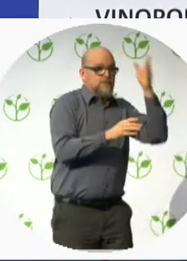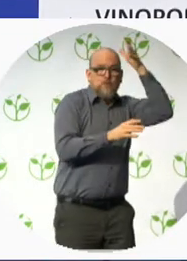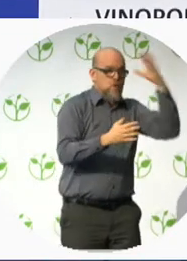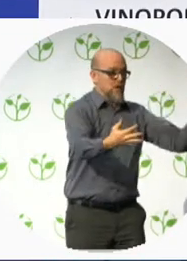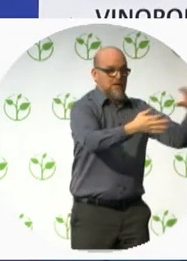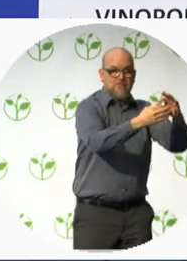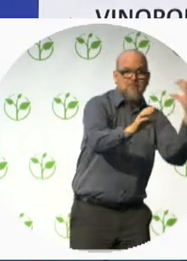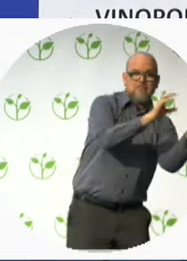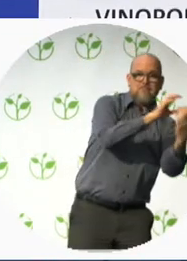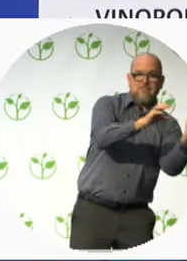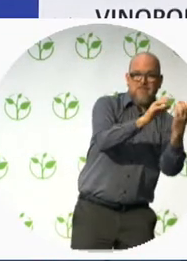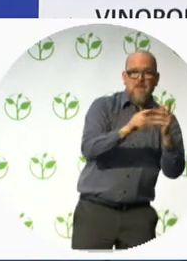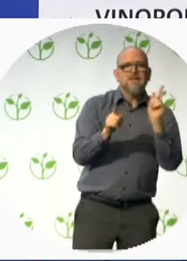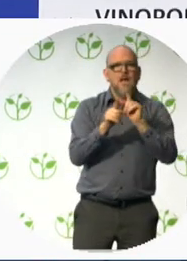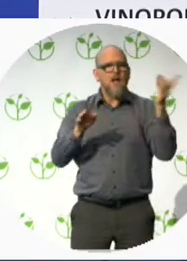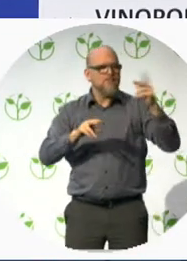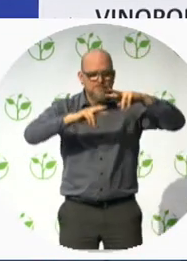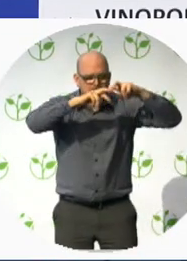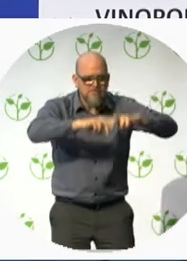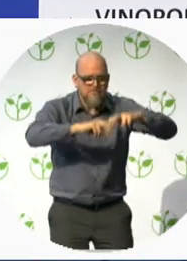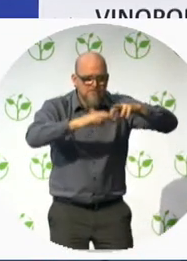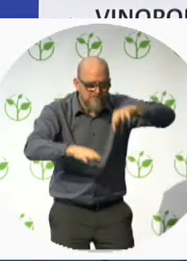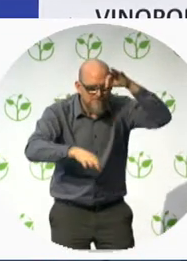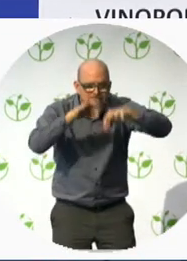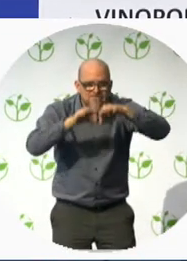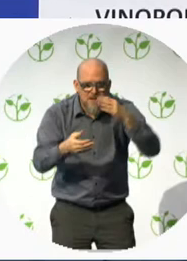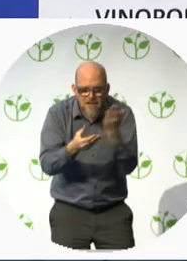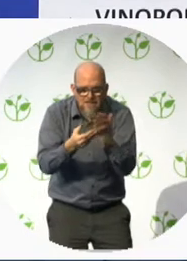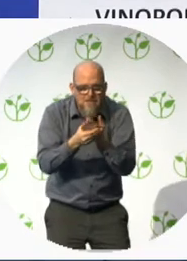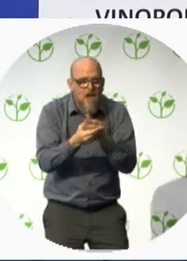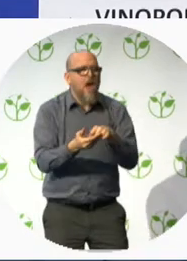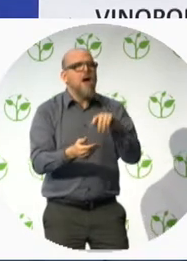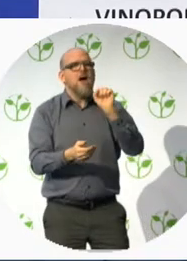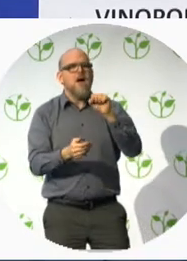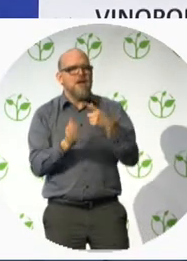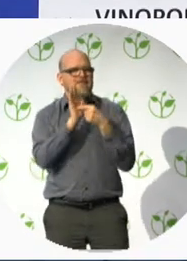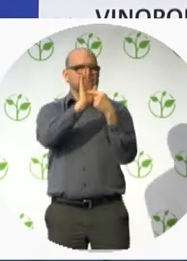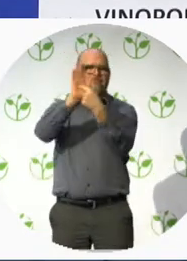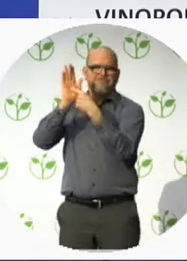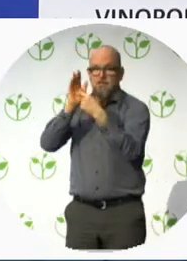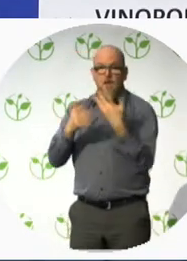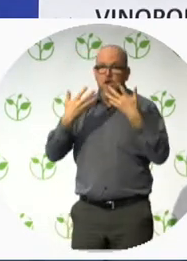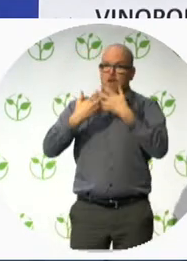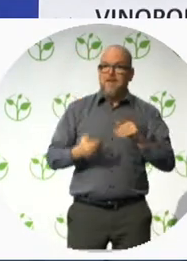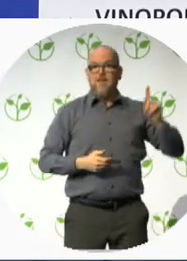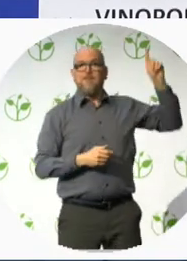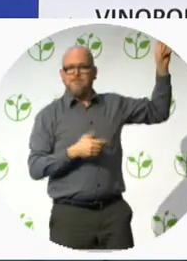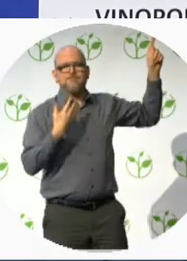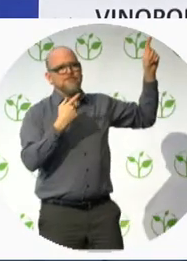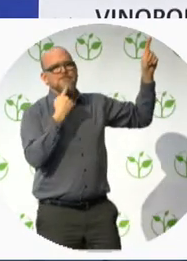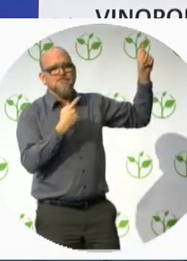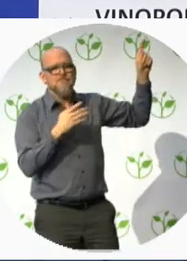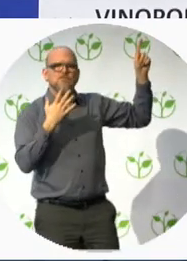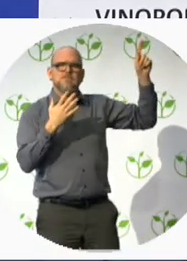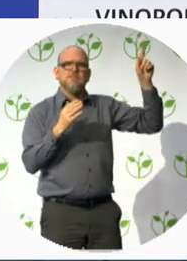Let's see if this, there we go. So the software that we have in the United States is called American Sign Language Clip and Create. And